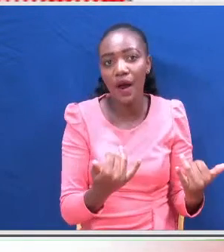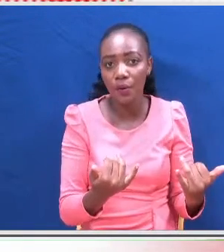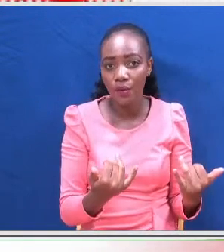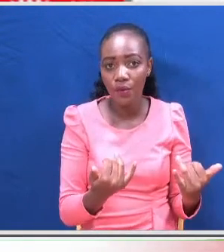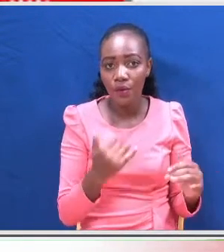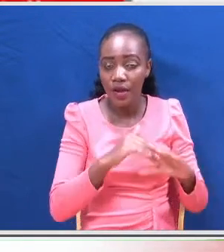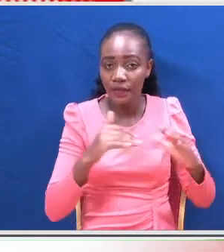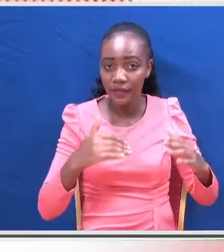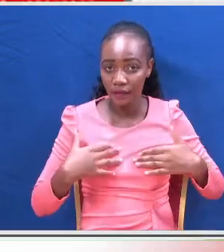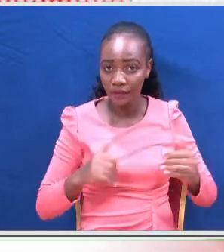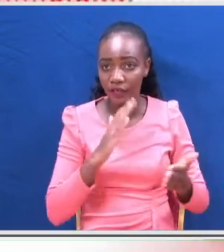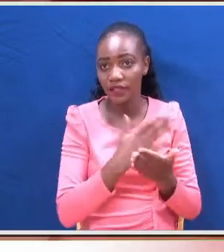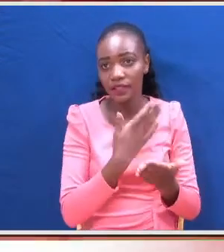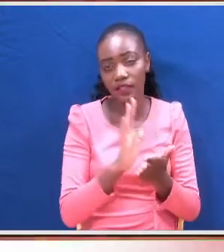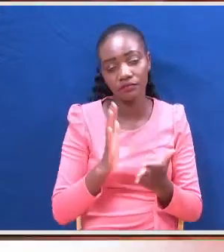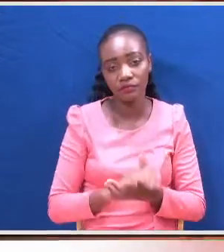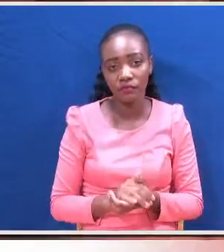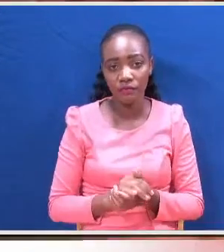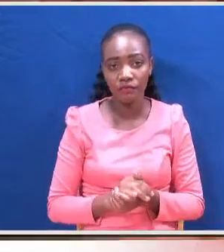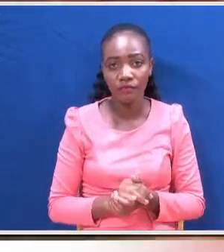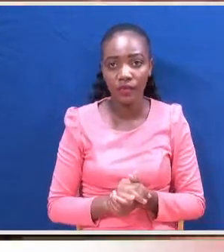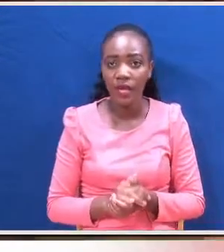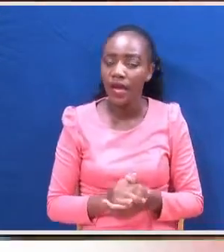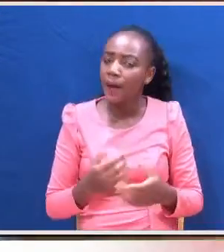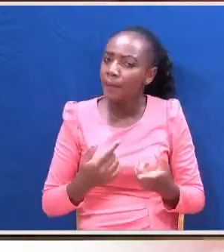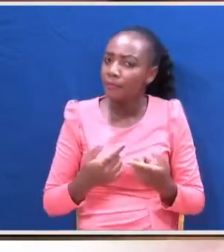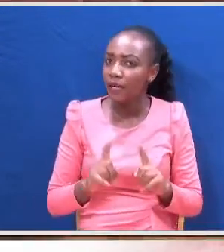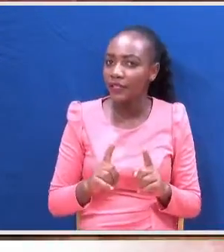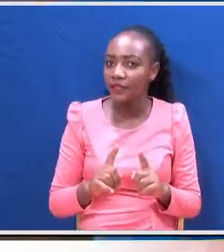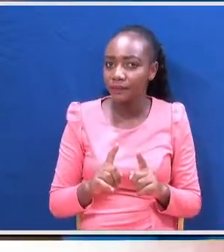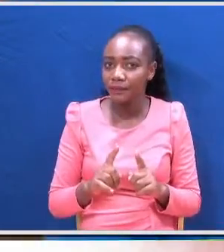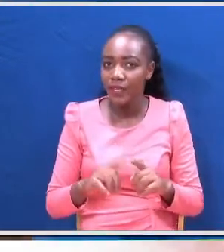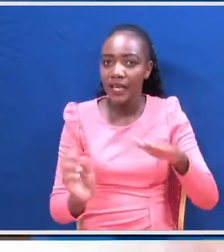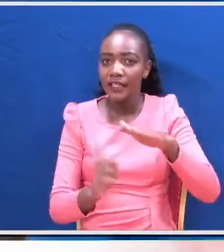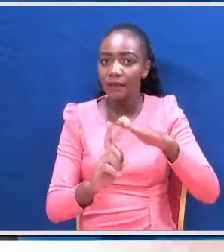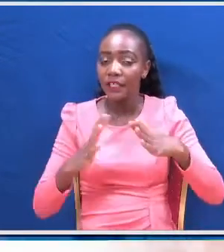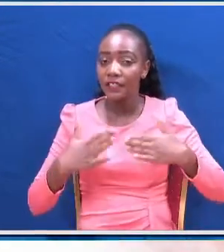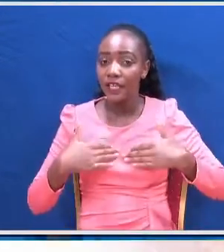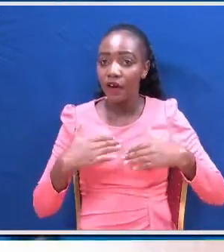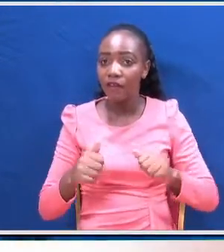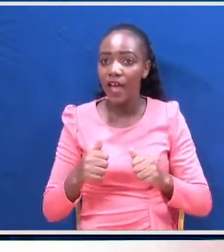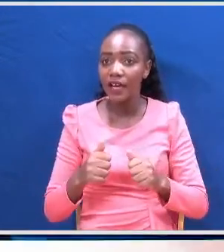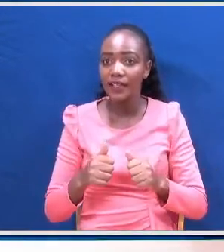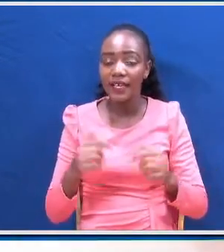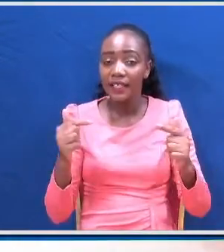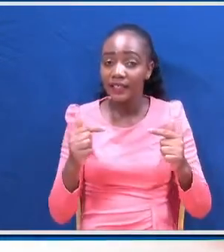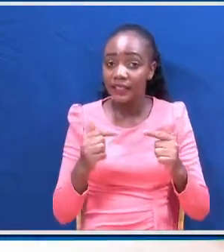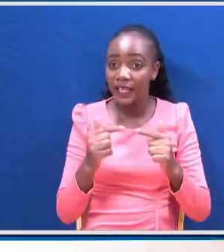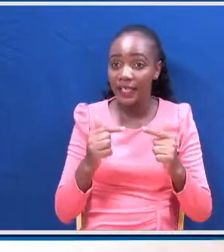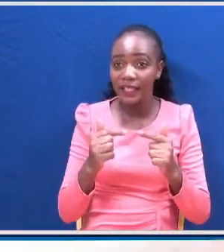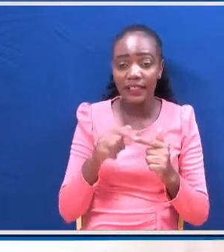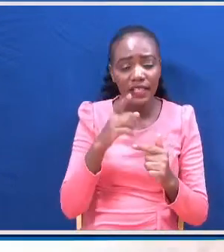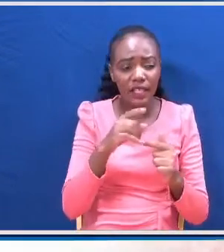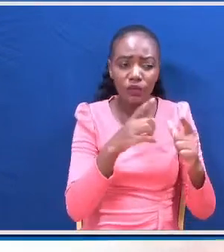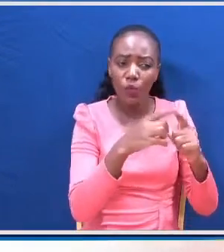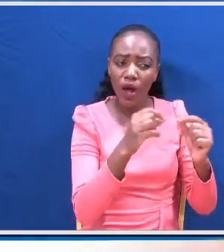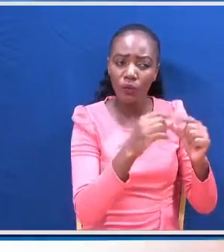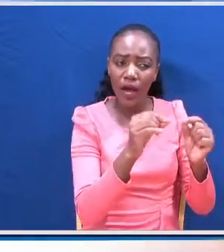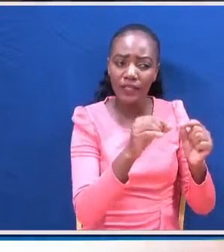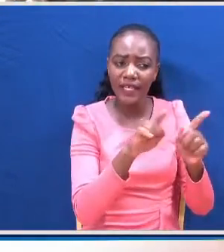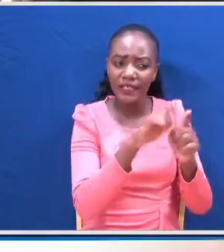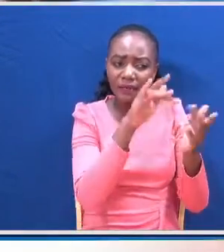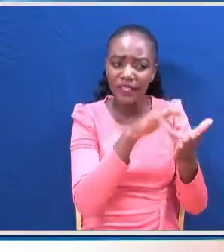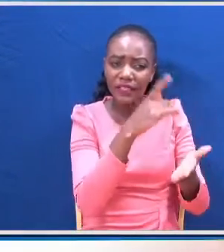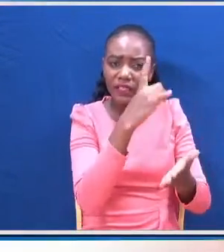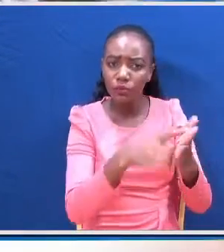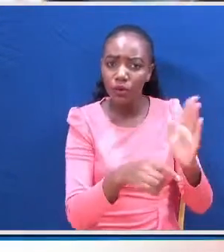health-wise by way of the vaccine. Hata hivyo, kwa upande wao, Wizara ya Afya imepinga vikali madai hayo, huku